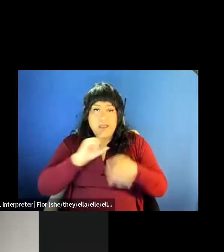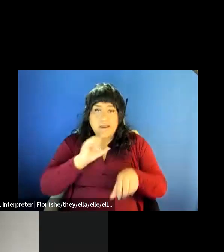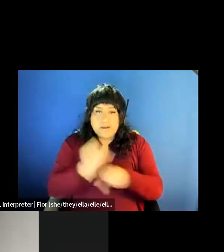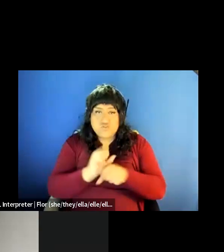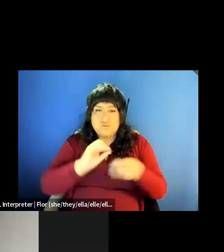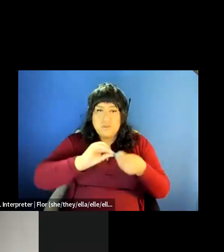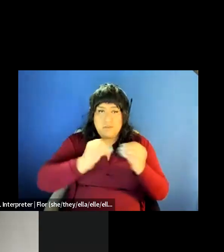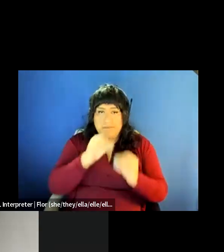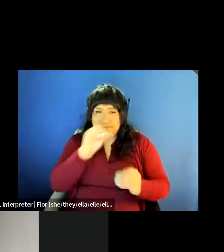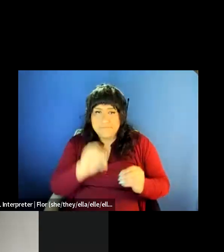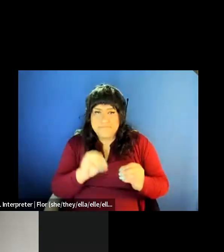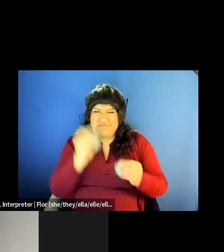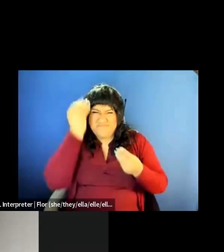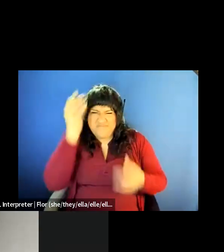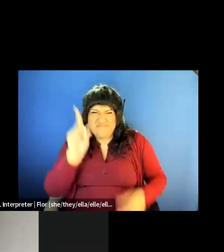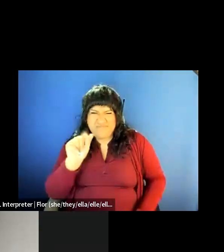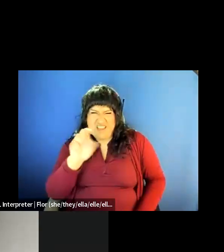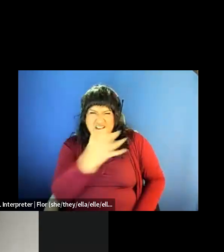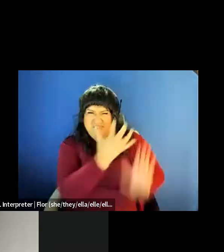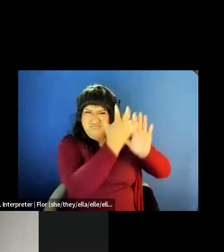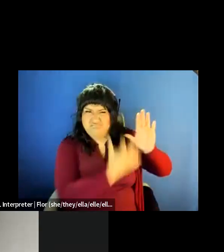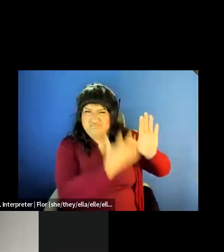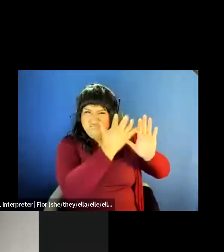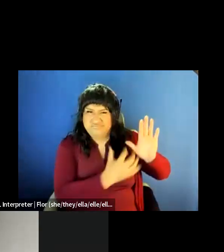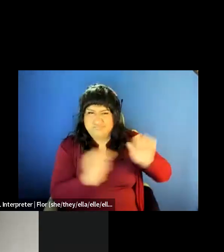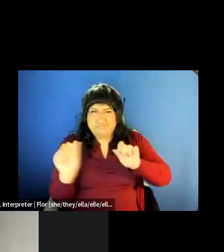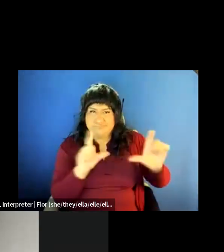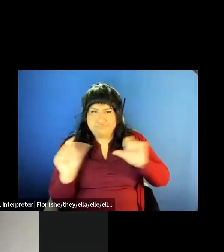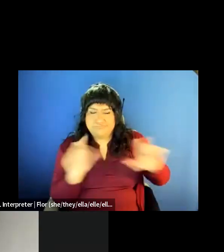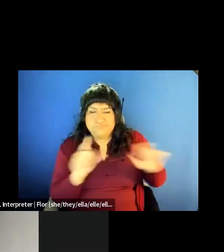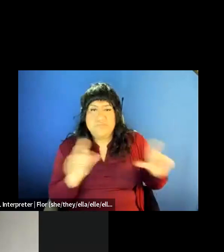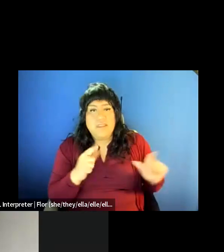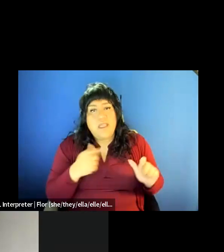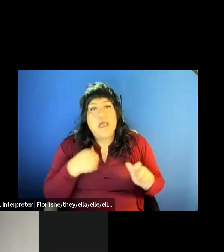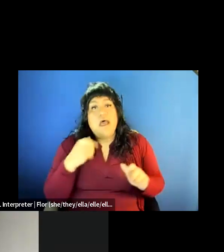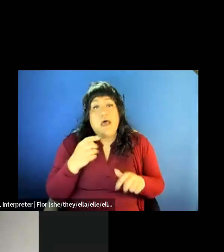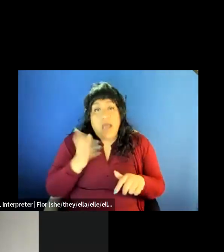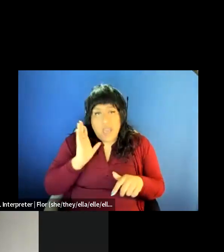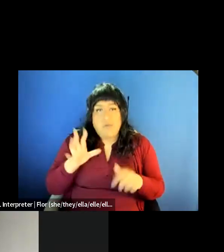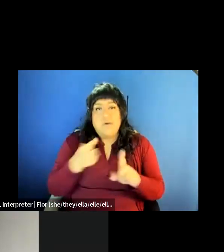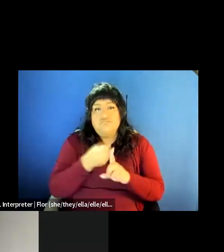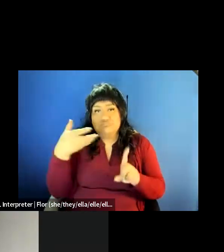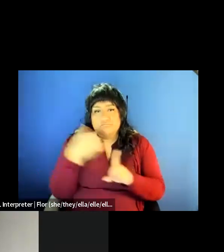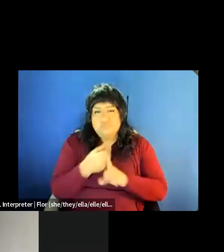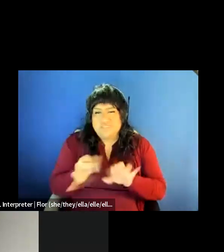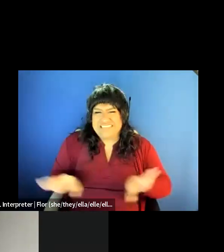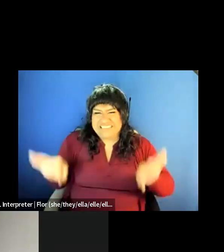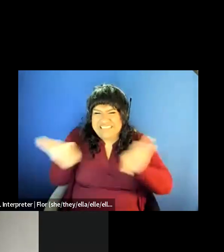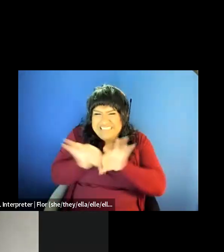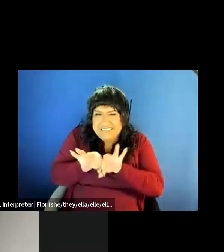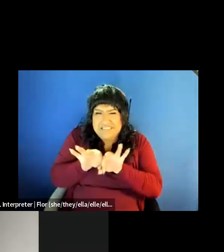if you can't see the slides, that's fine. I'll be speaking to all of the key content on them.